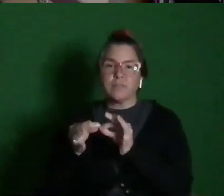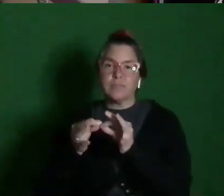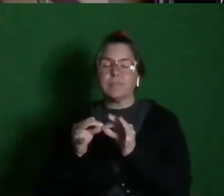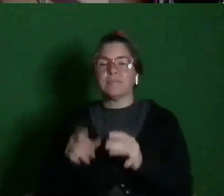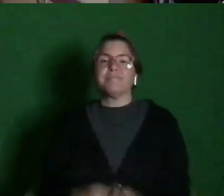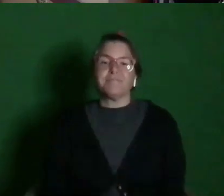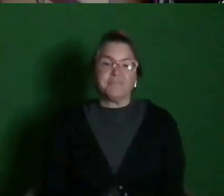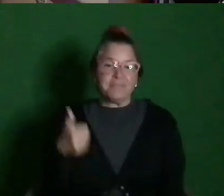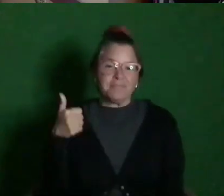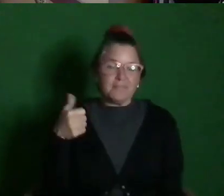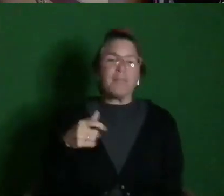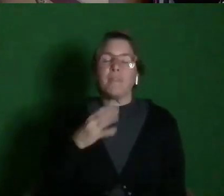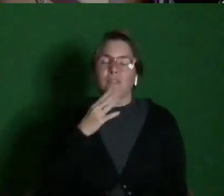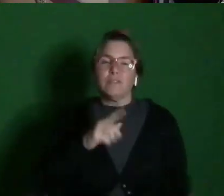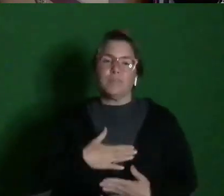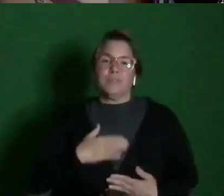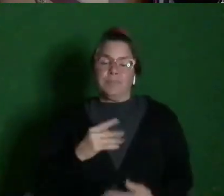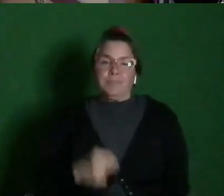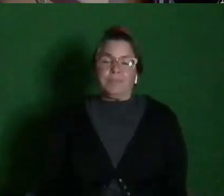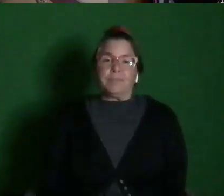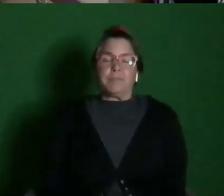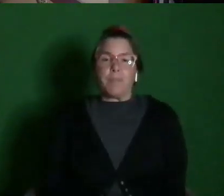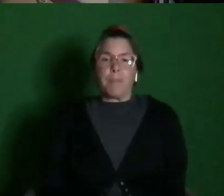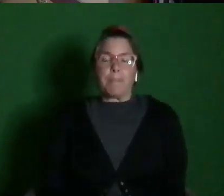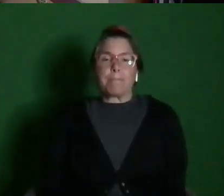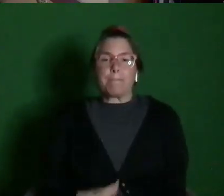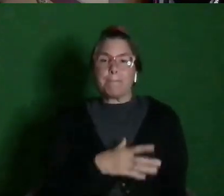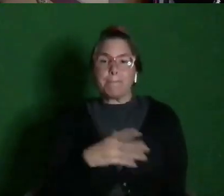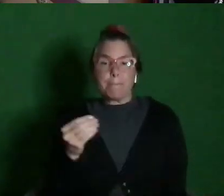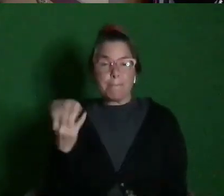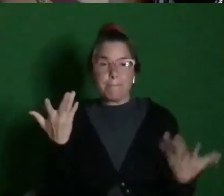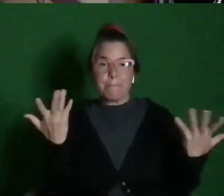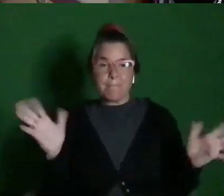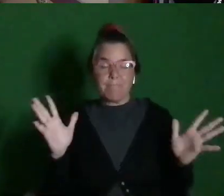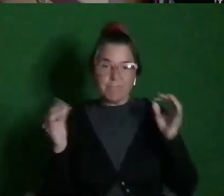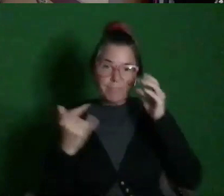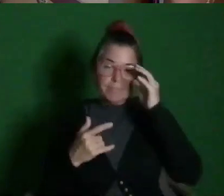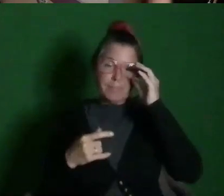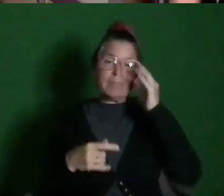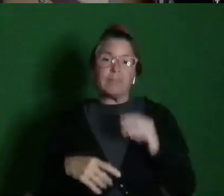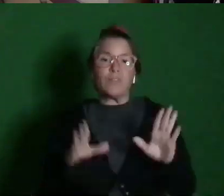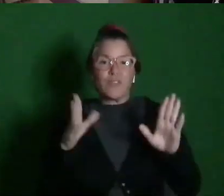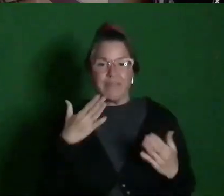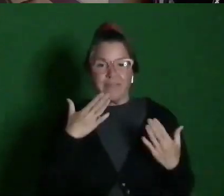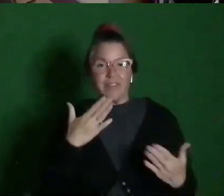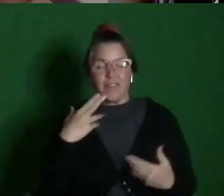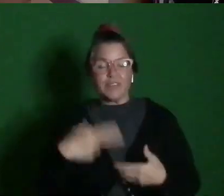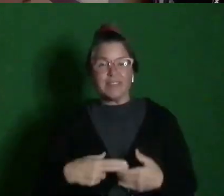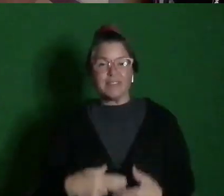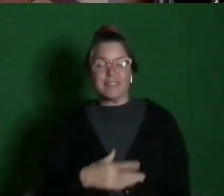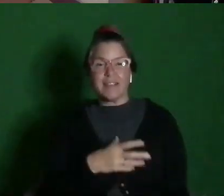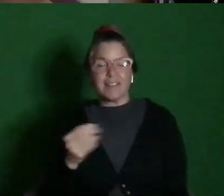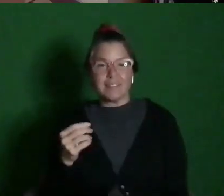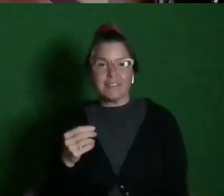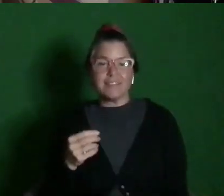translating. We really appreciate it. And I think that's it for us. So great. Thank you all. And thanks all